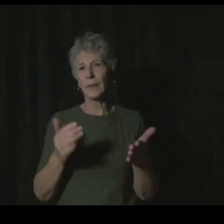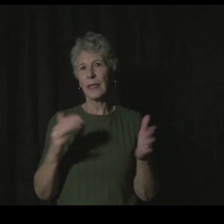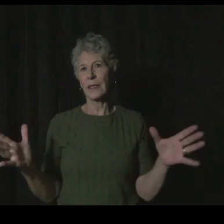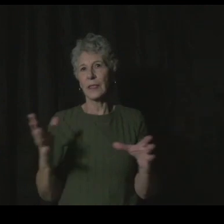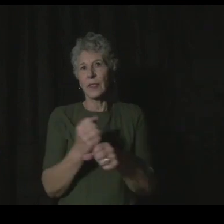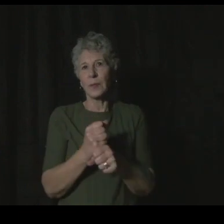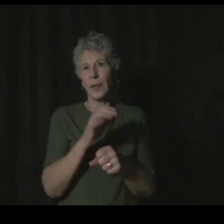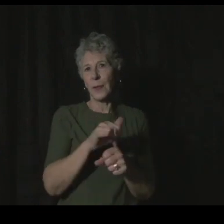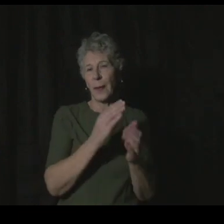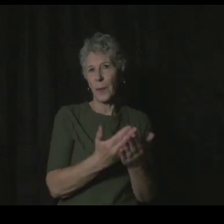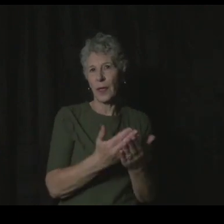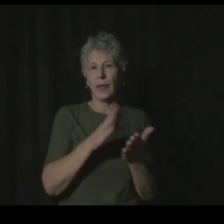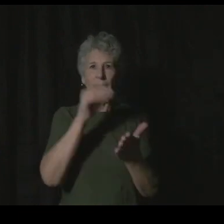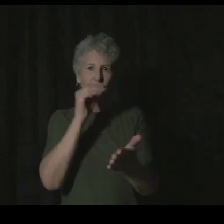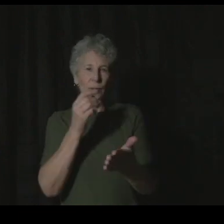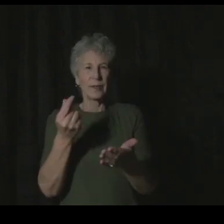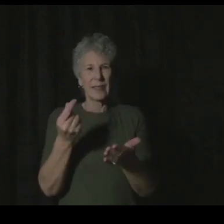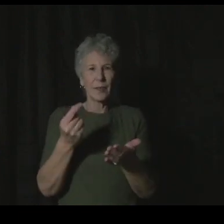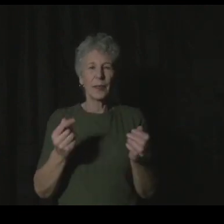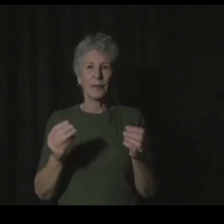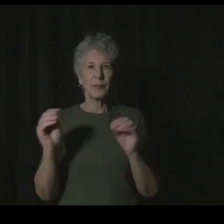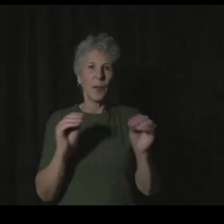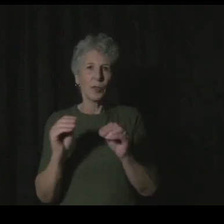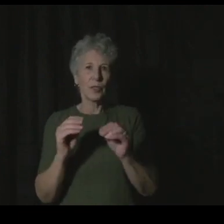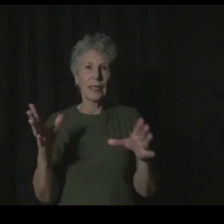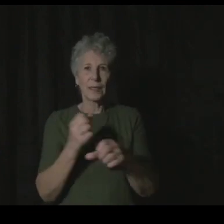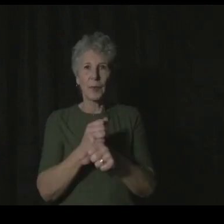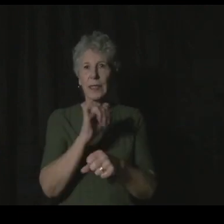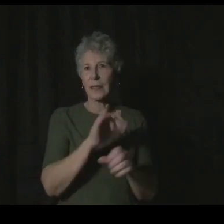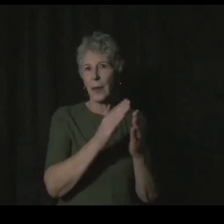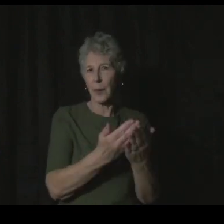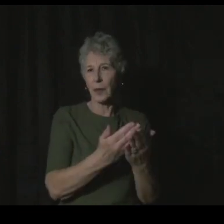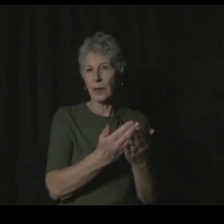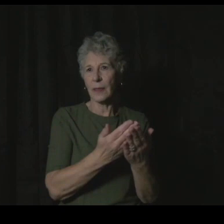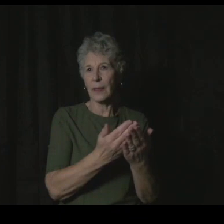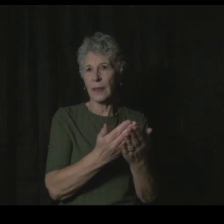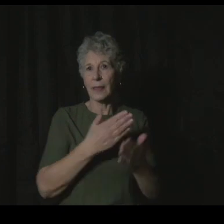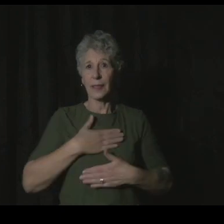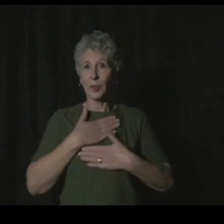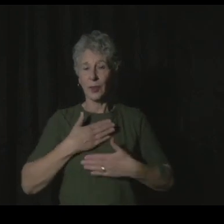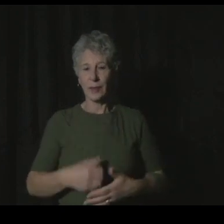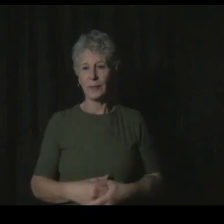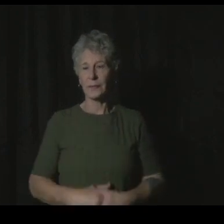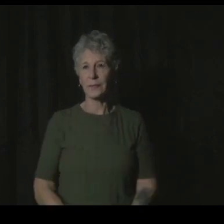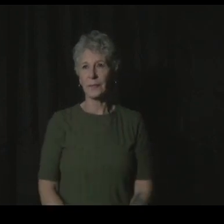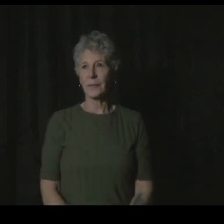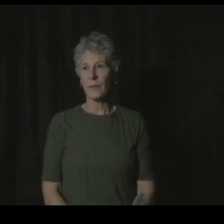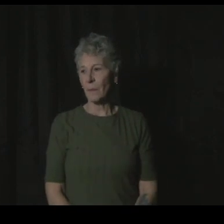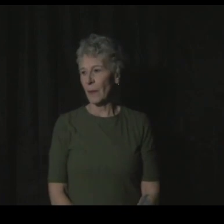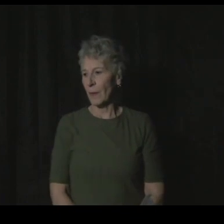book. So they've learned kind of a motion that summarizes that book of the Bible. So enjoy.